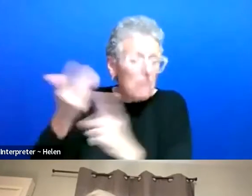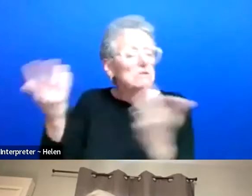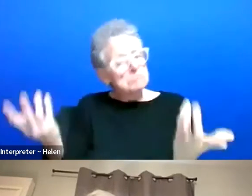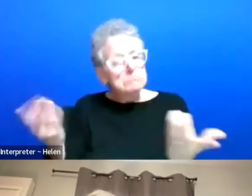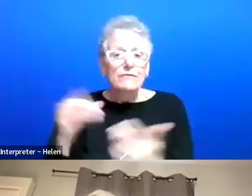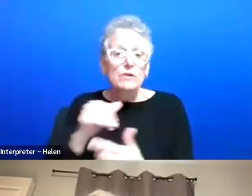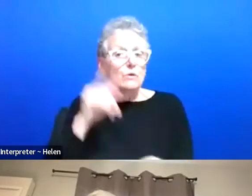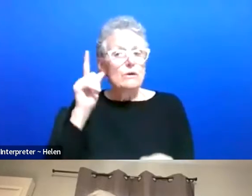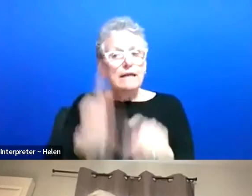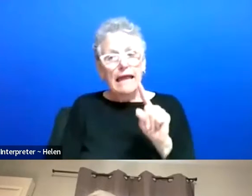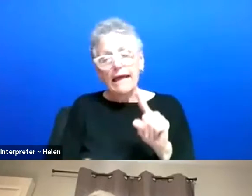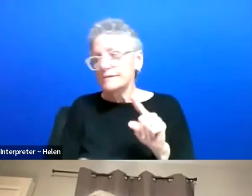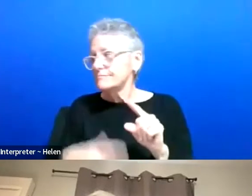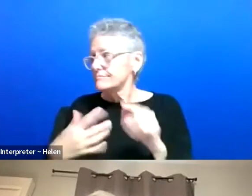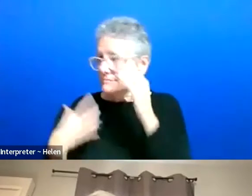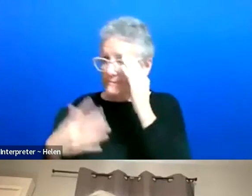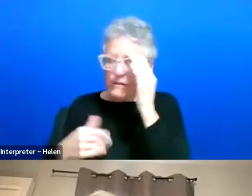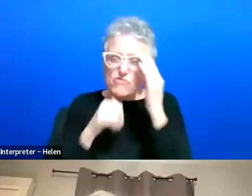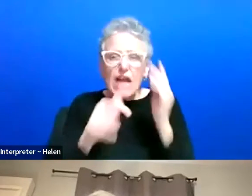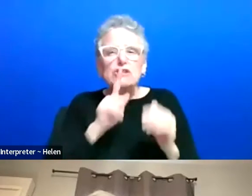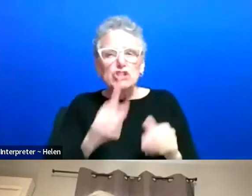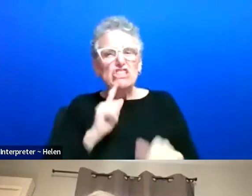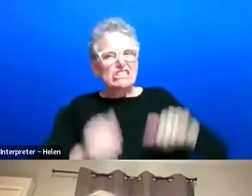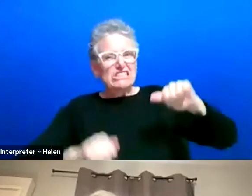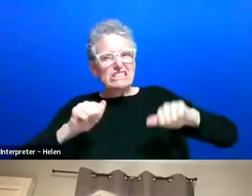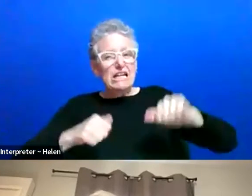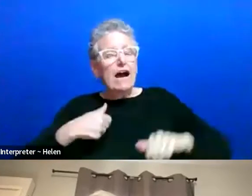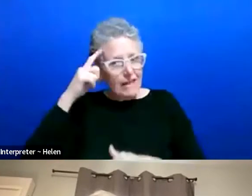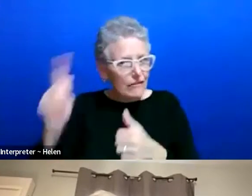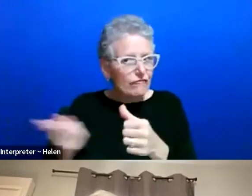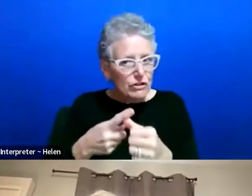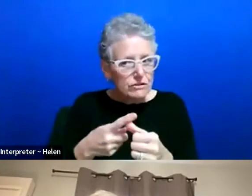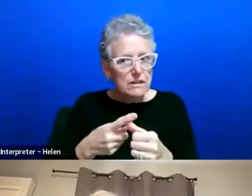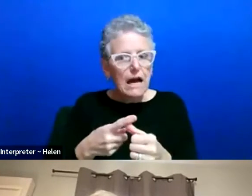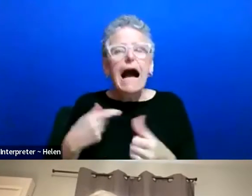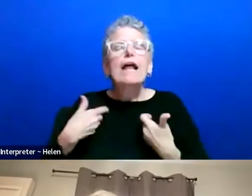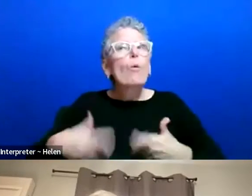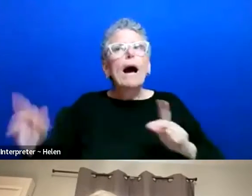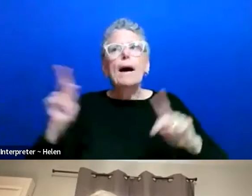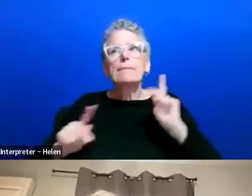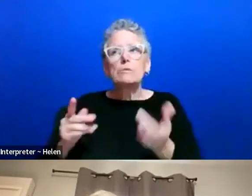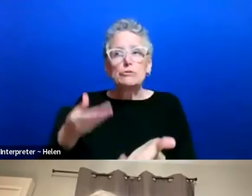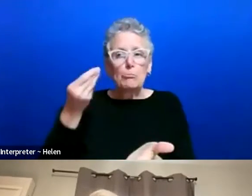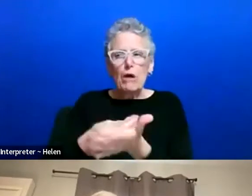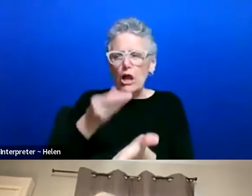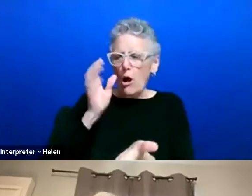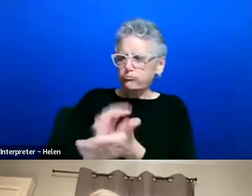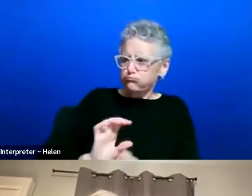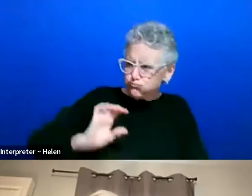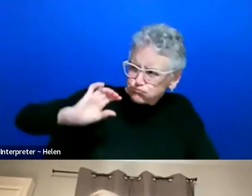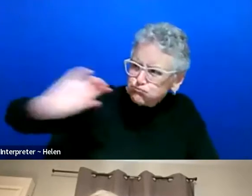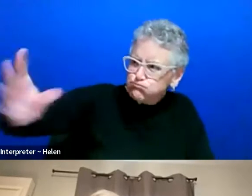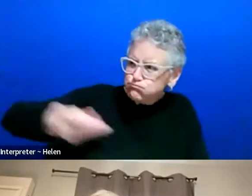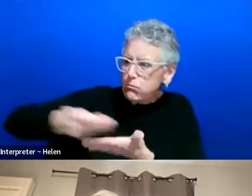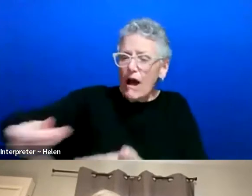you're not able to, if you're not sure, I think that's the first thing. I never want anyone to try to invest or buy something that's the